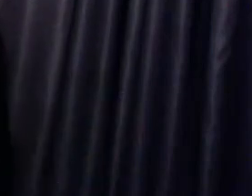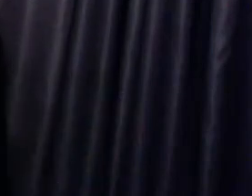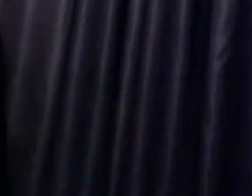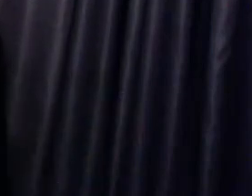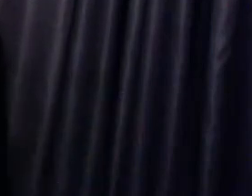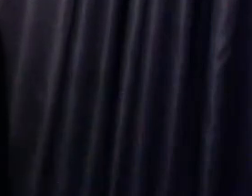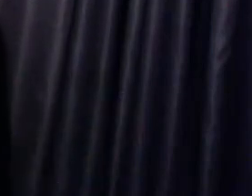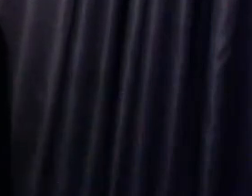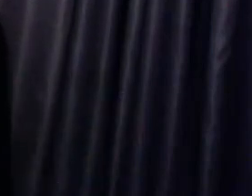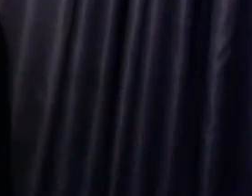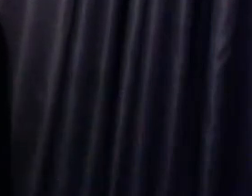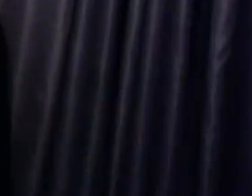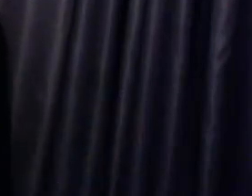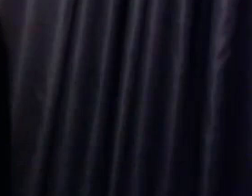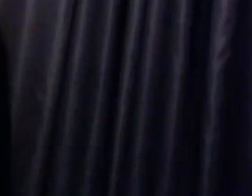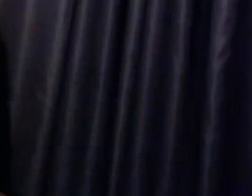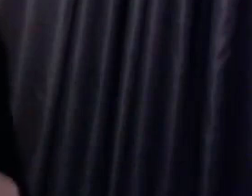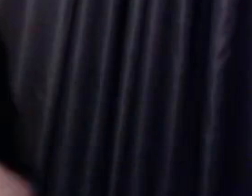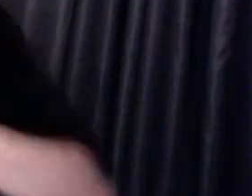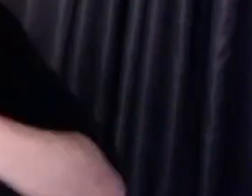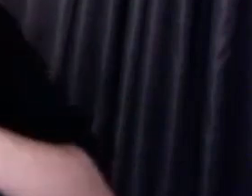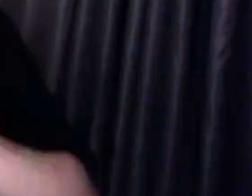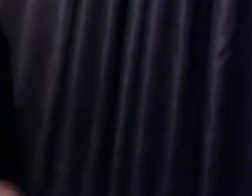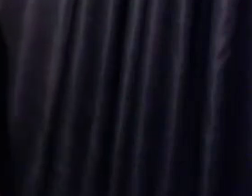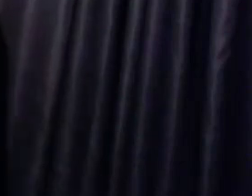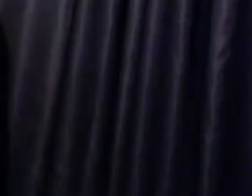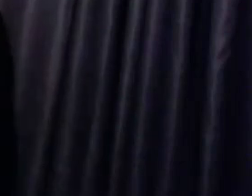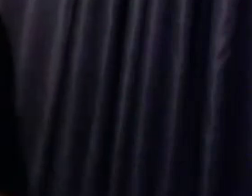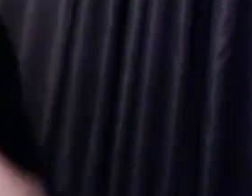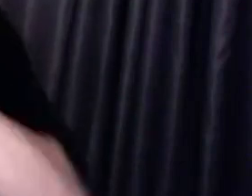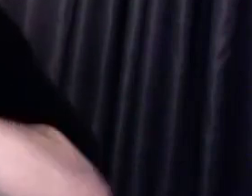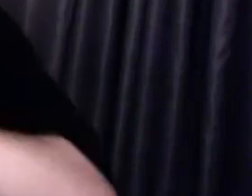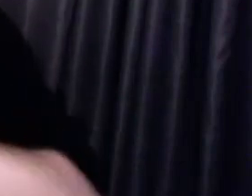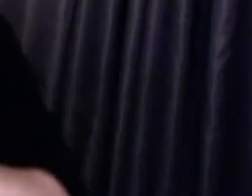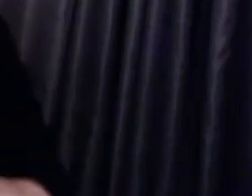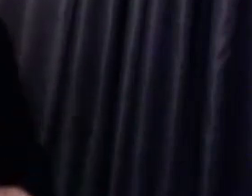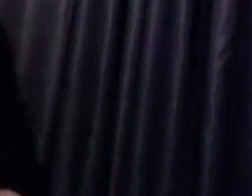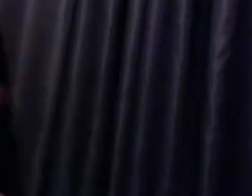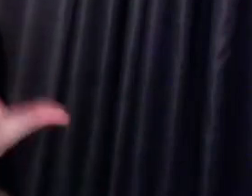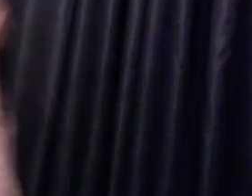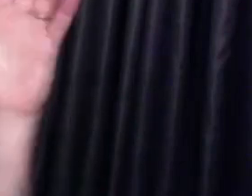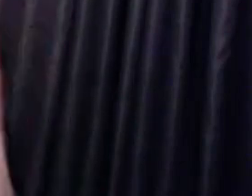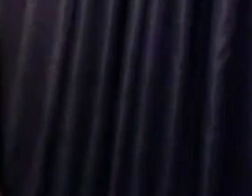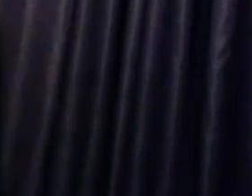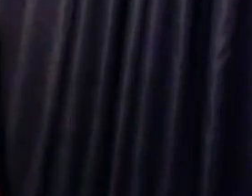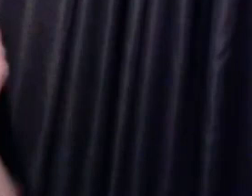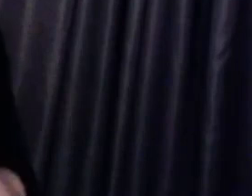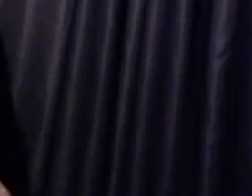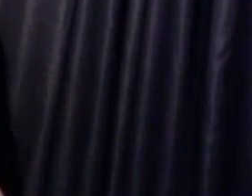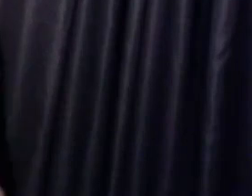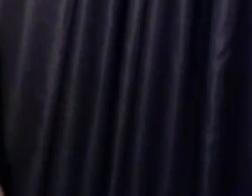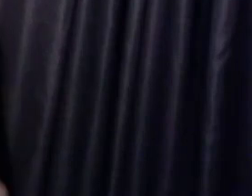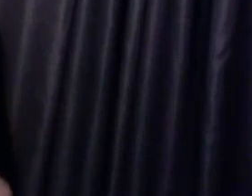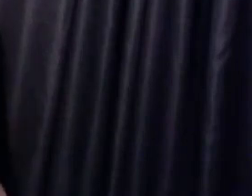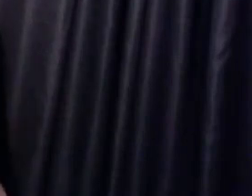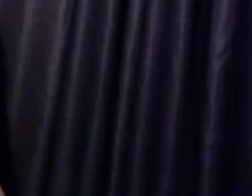And I can include that in the information that or you could, if you want to just kind of look it up in a search engine, it should pop up, but I'll include that in the information that I send